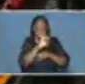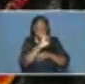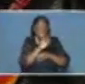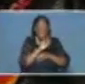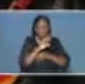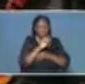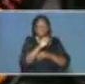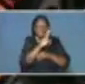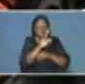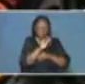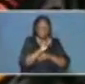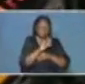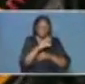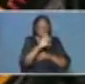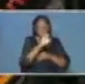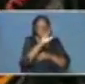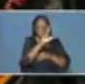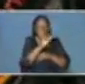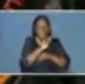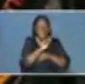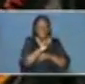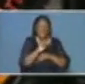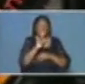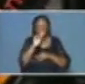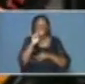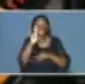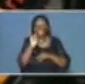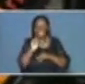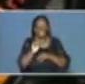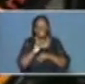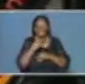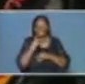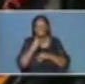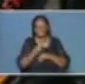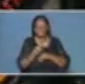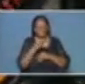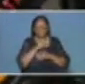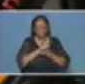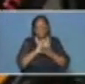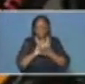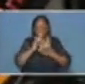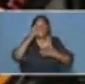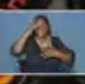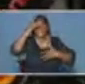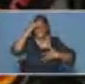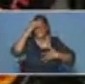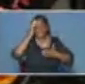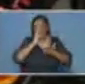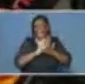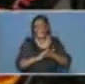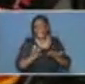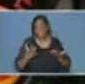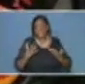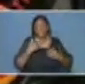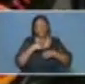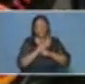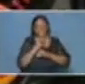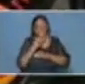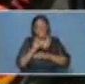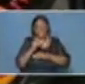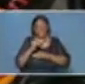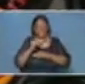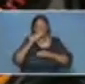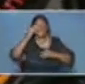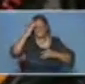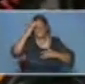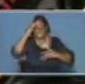mumps, rubella, tetanus, pertussis. These are all serious diseases that can make your kids severely ill